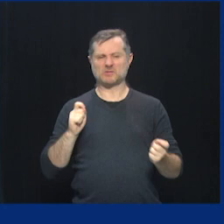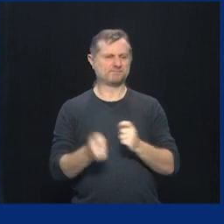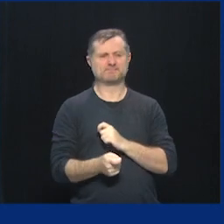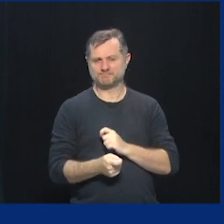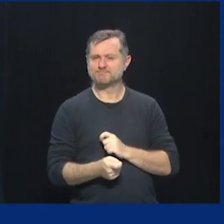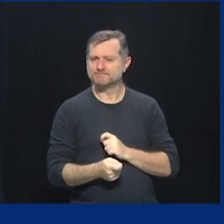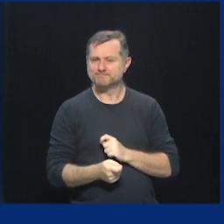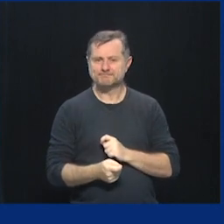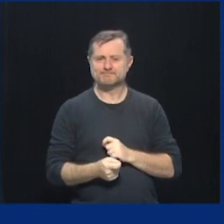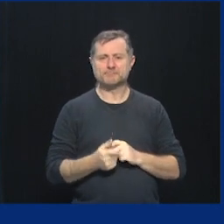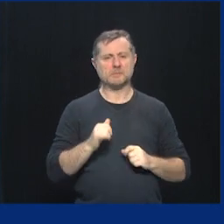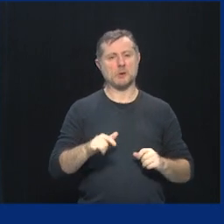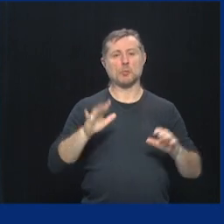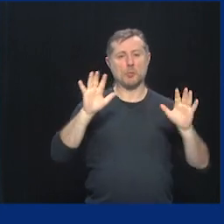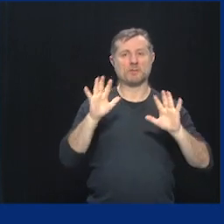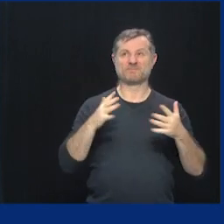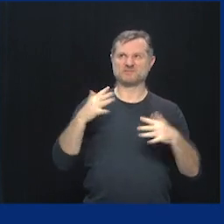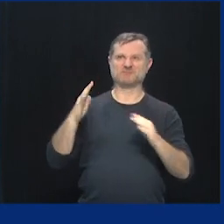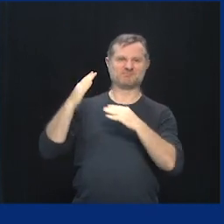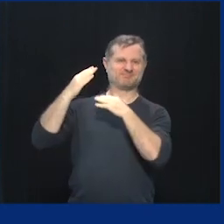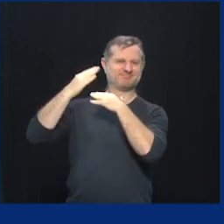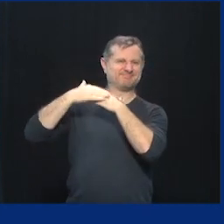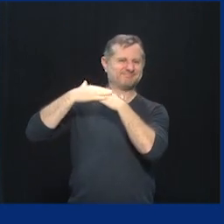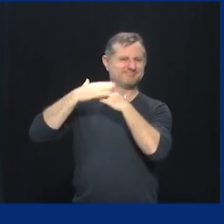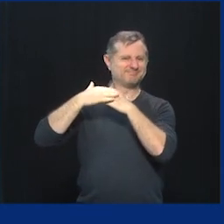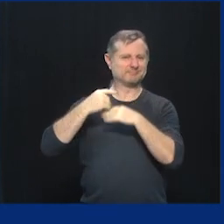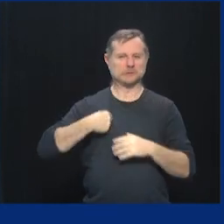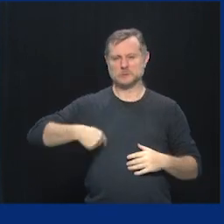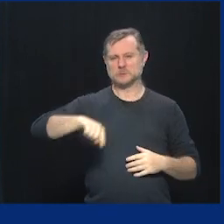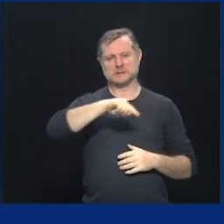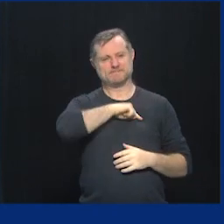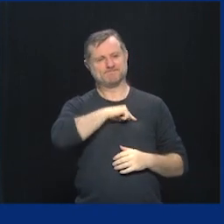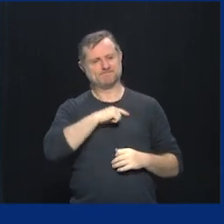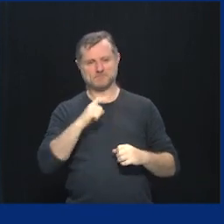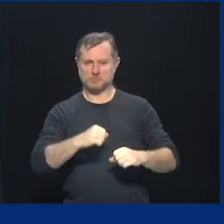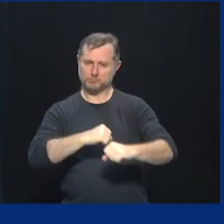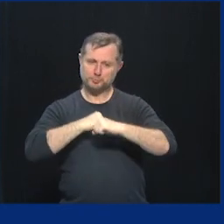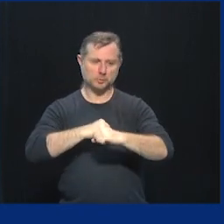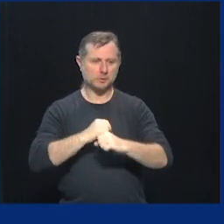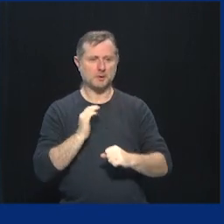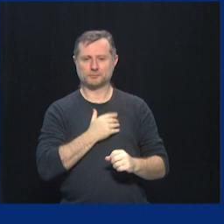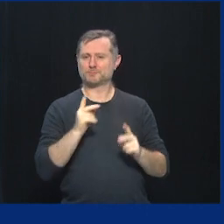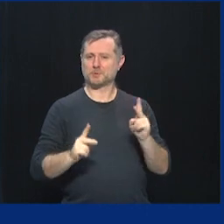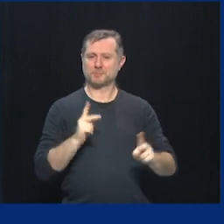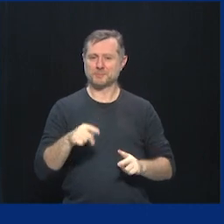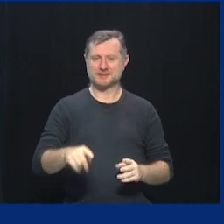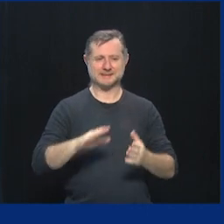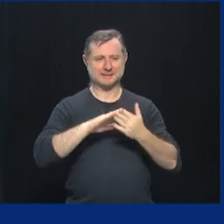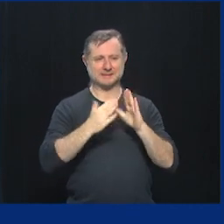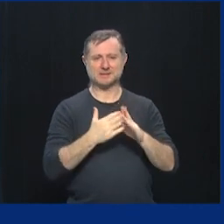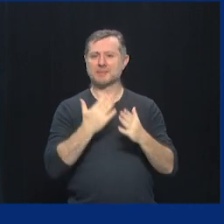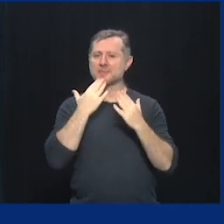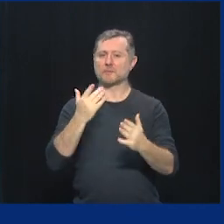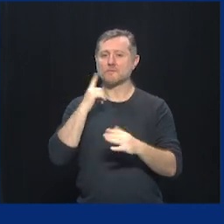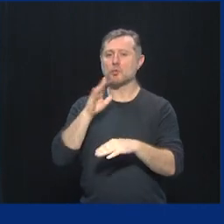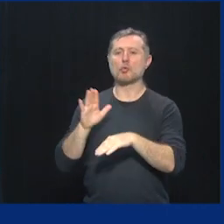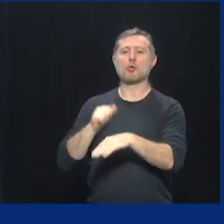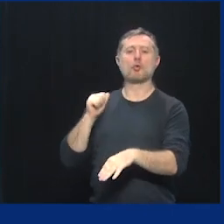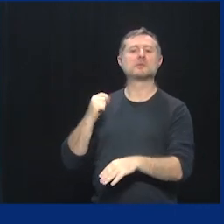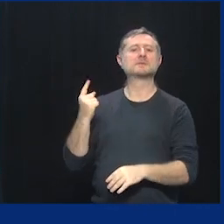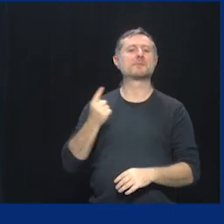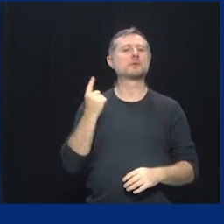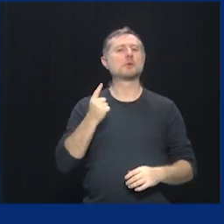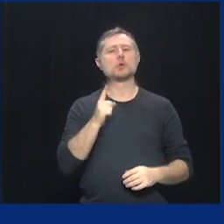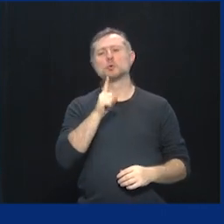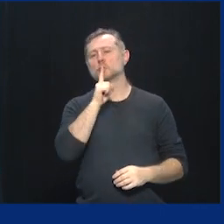have to make a change to protect the lives of the people of this city. Thank you. And now I'd like to call on someone who's been tremendously